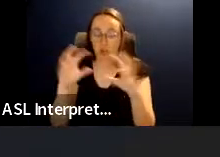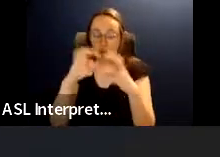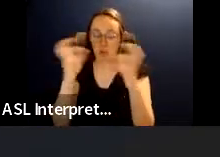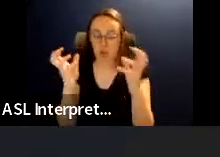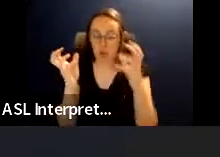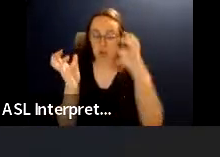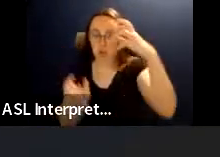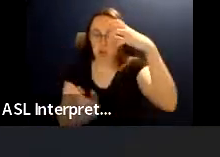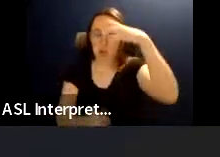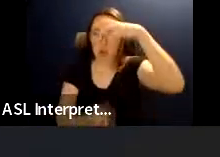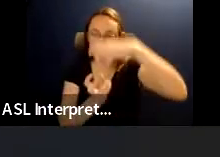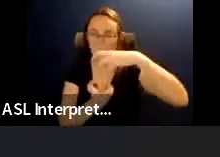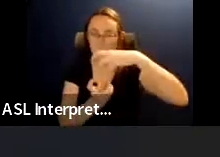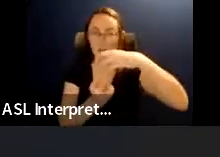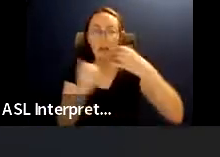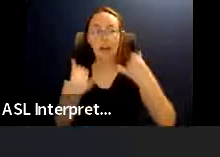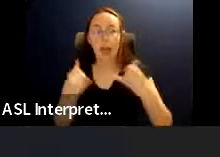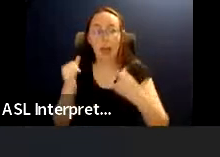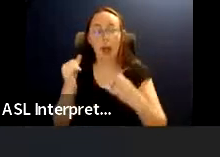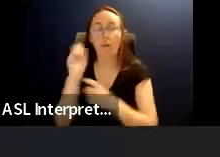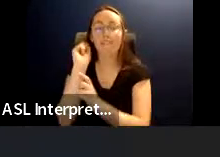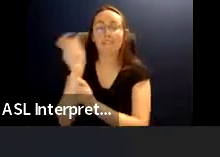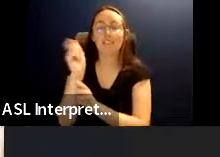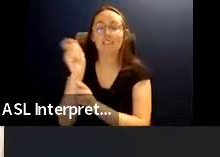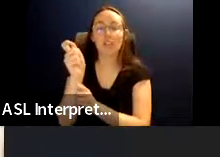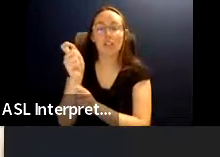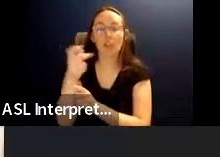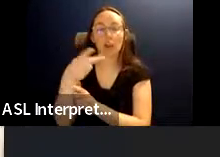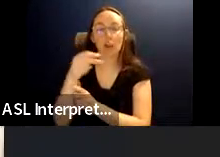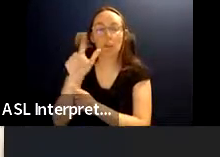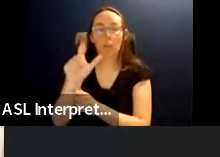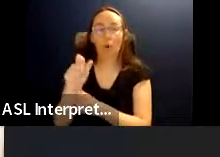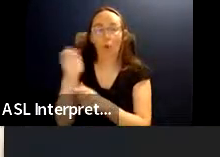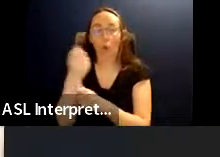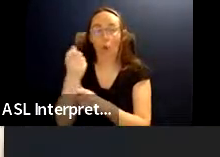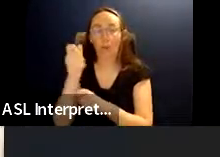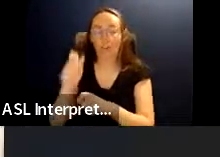you have a fishing pole holder that you can mount onto a wheelchair.